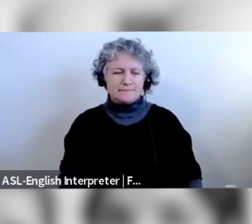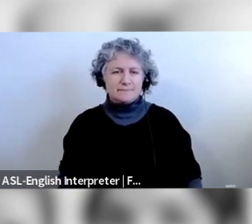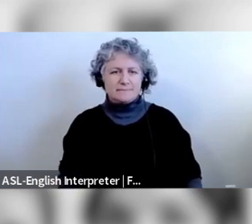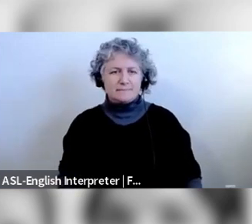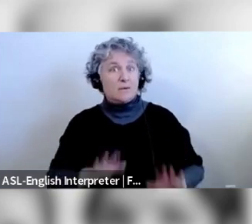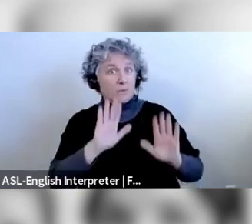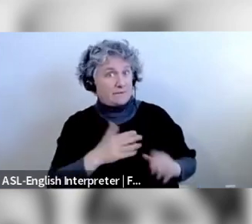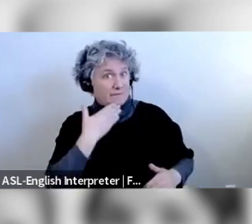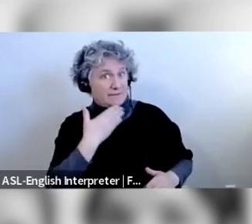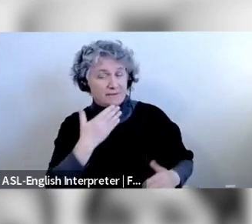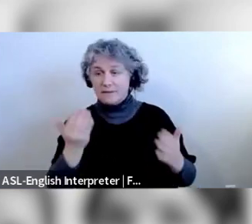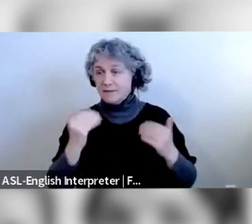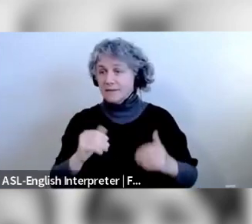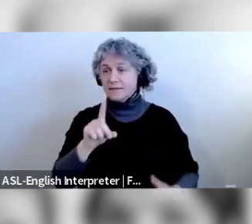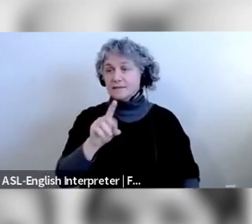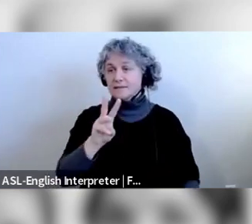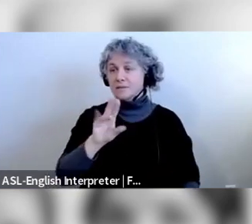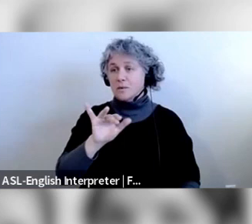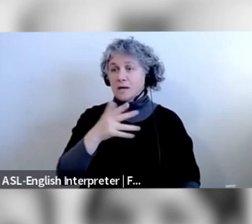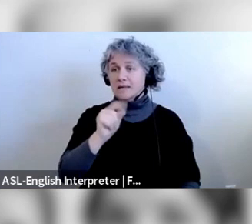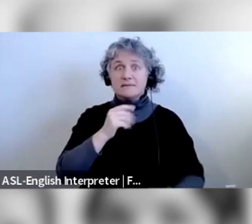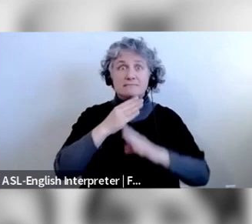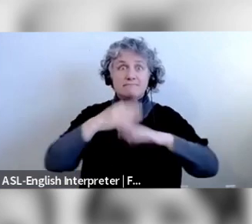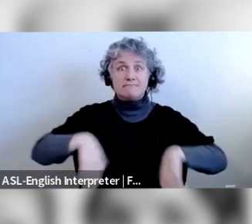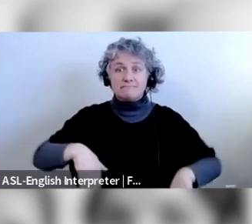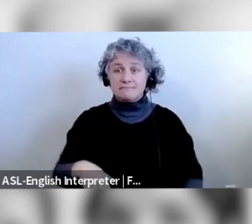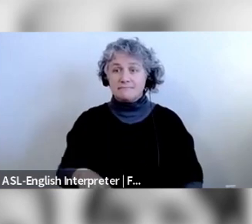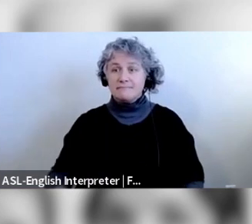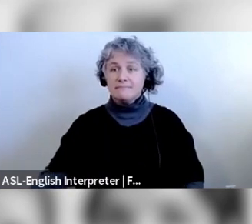Wonderful, thank you. Next, we'll go to Dwight.